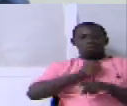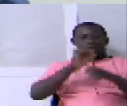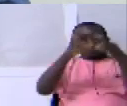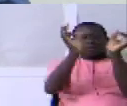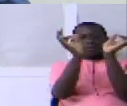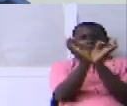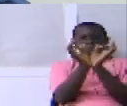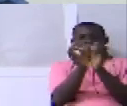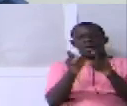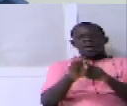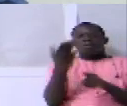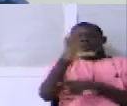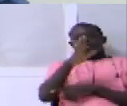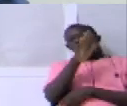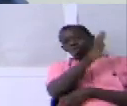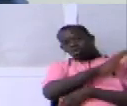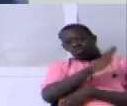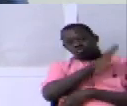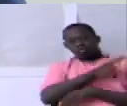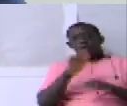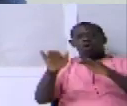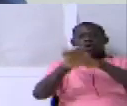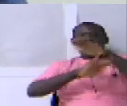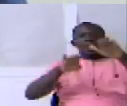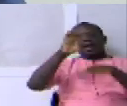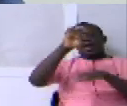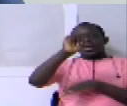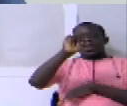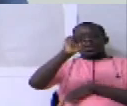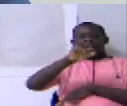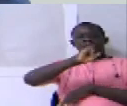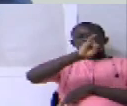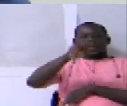are they also under Ijame?